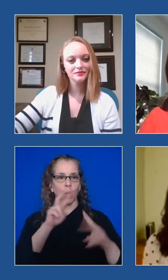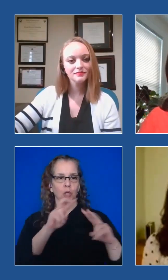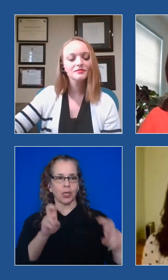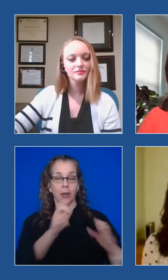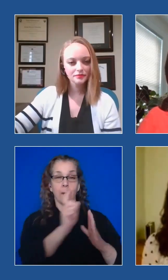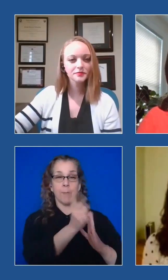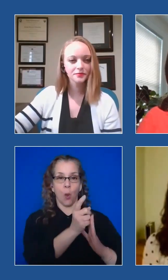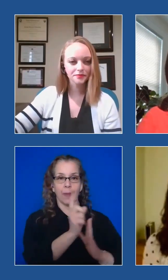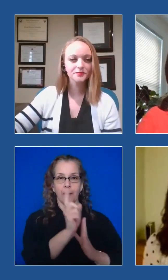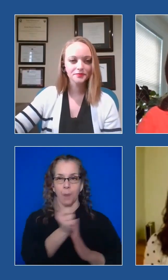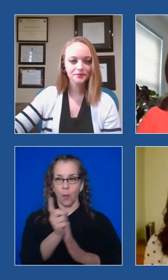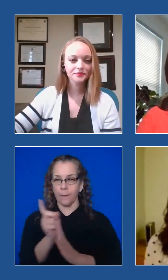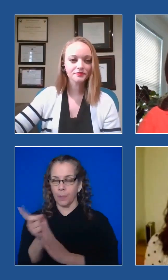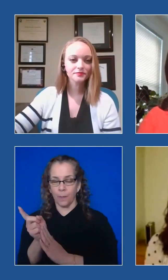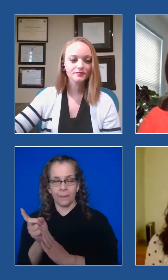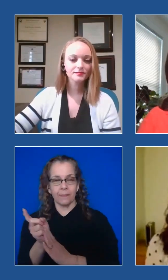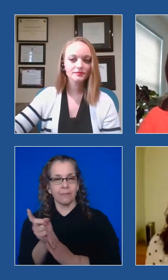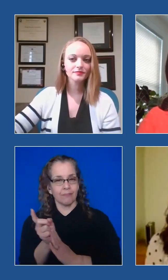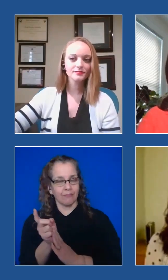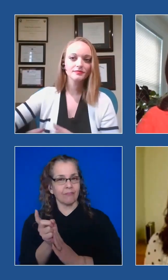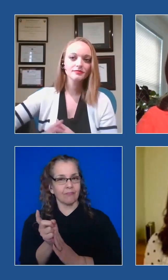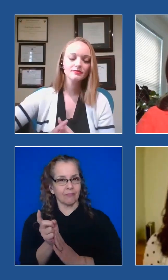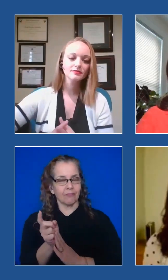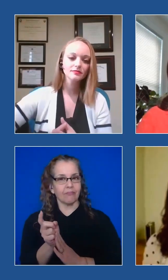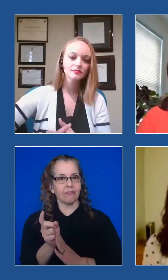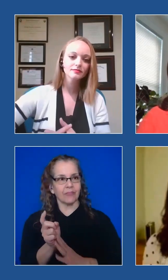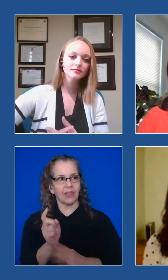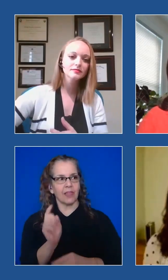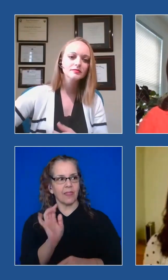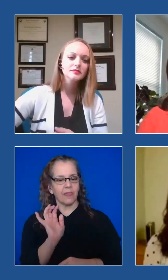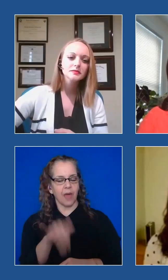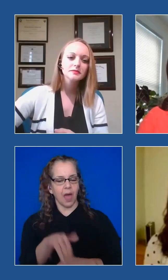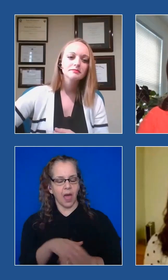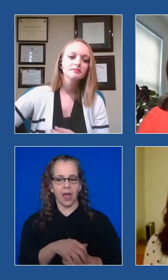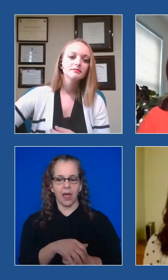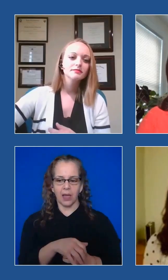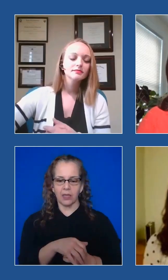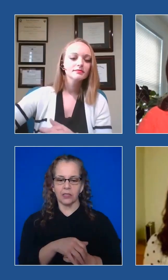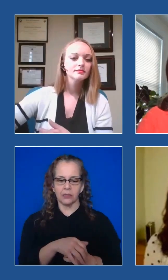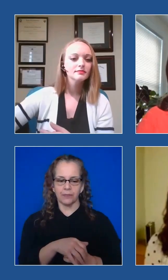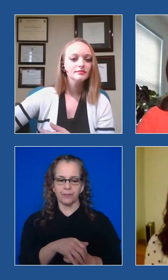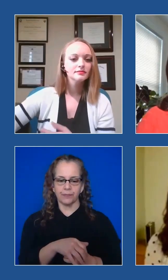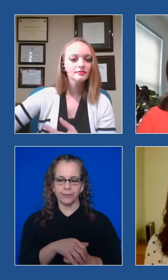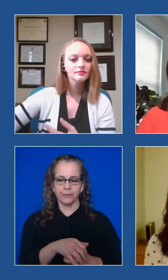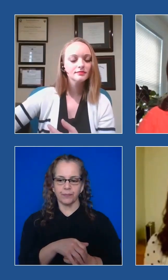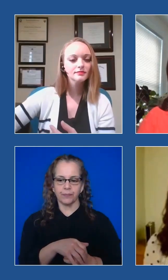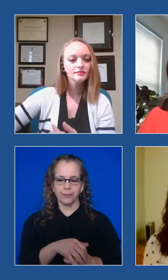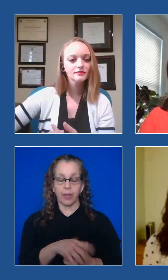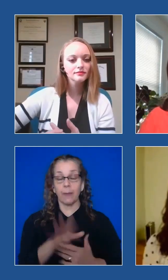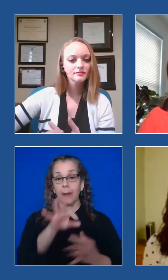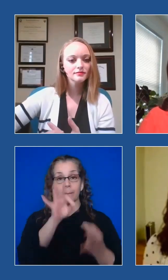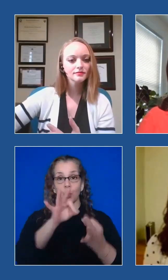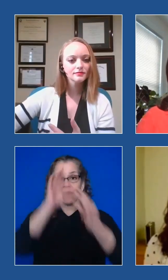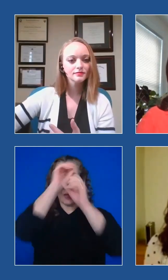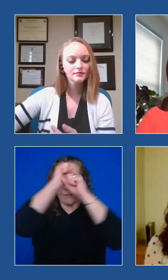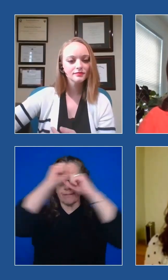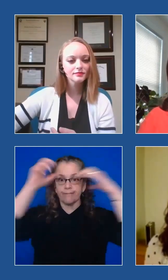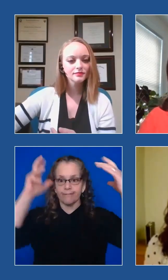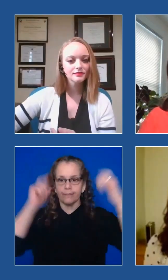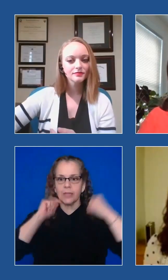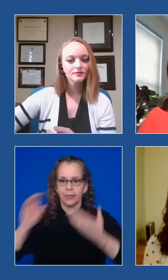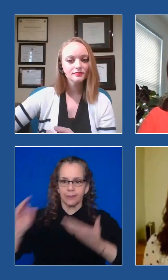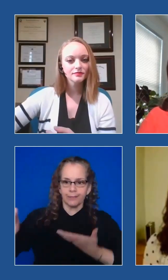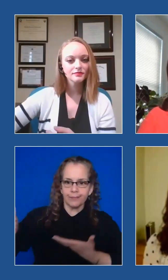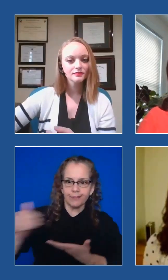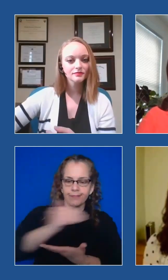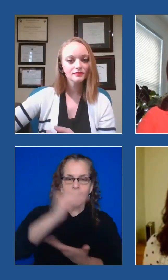moment-to-moment basis, the ideal is that eventually we can pool this knowledge to figure out like what